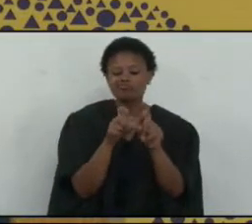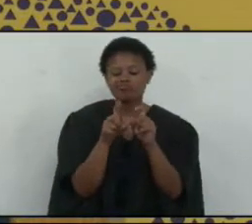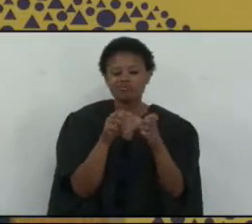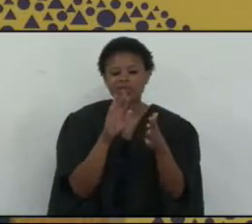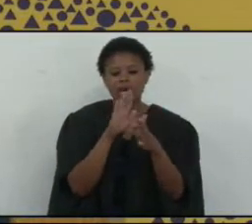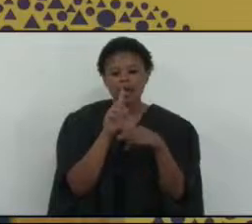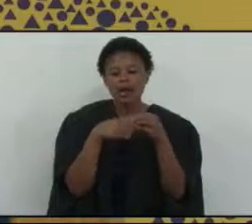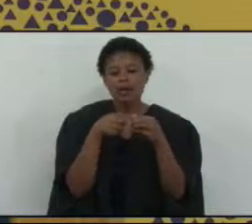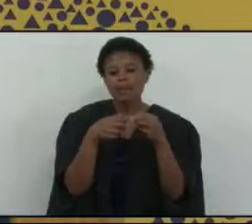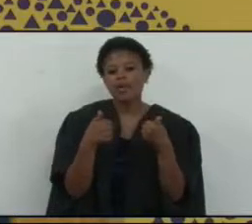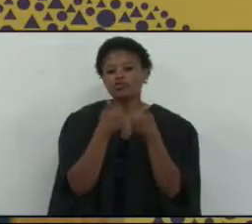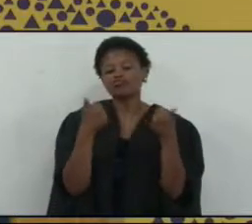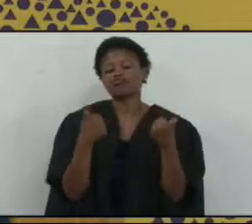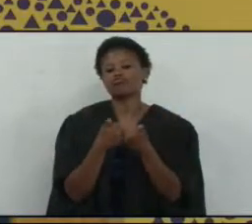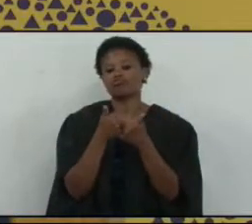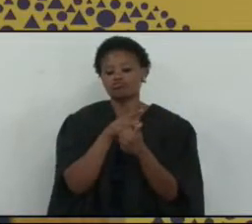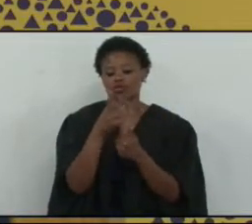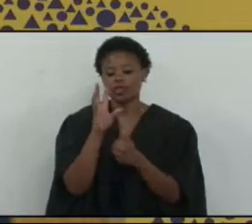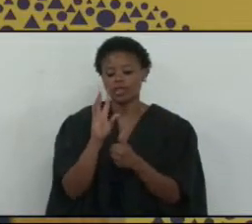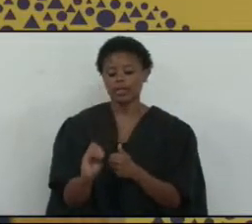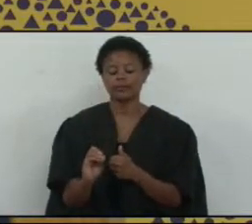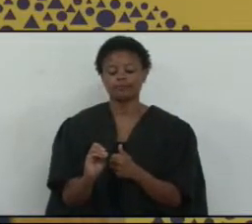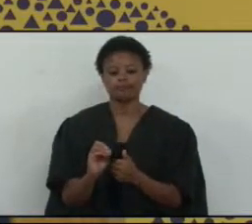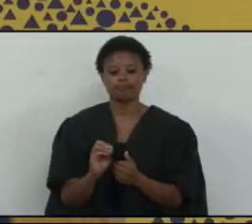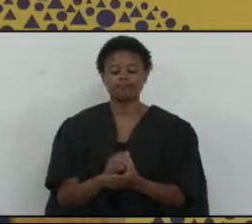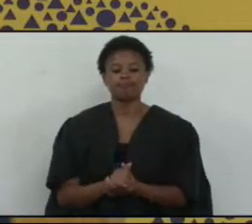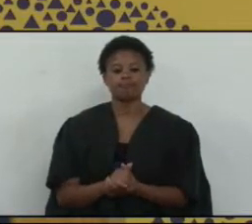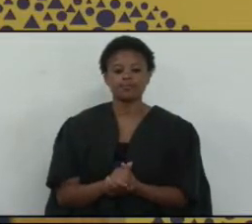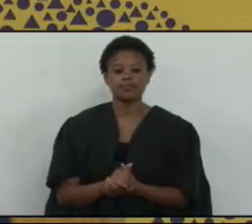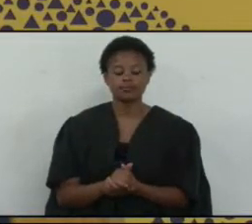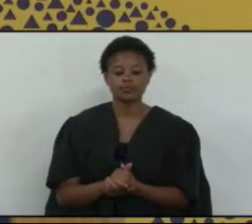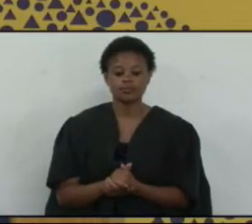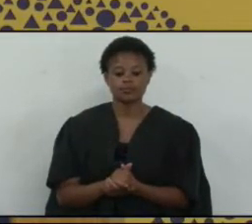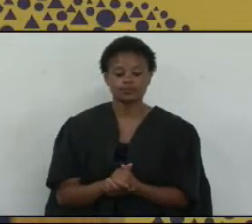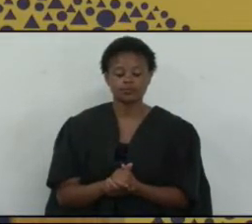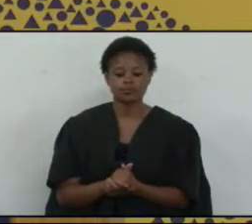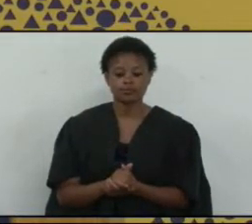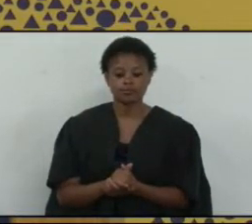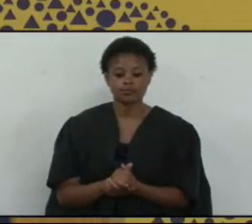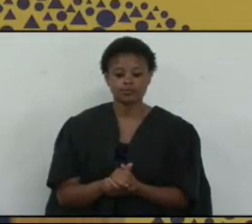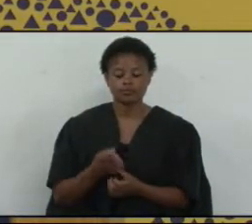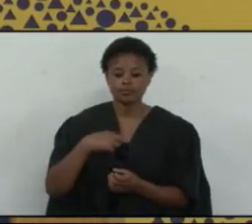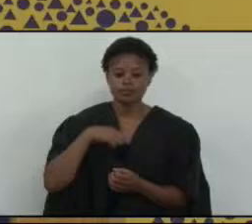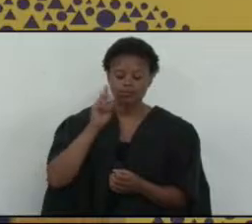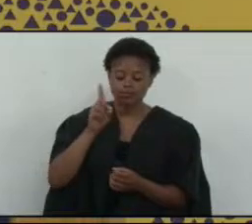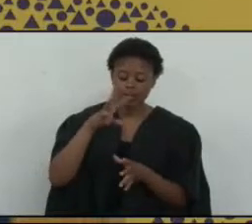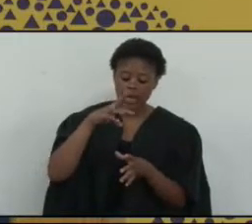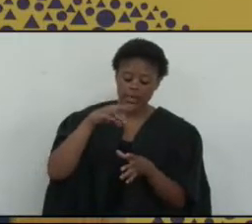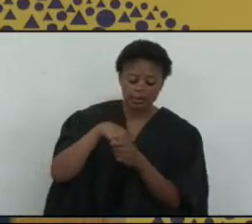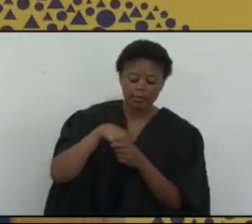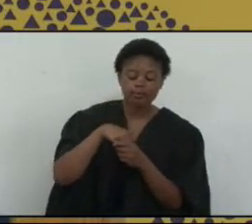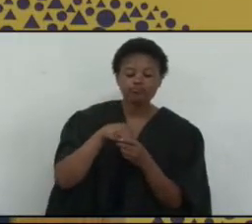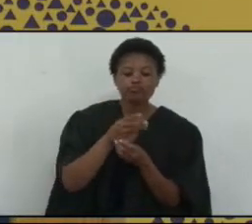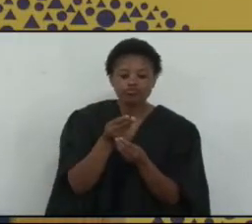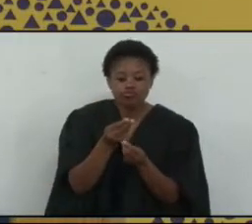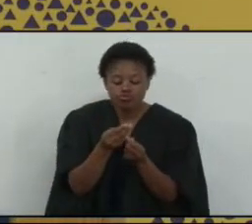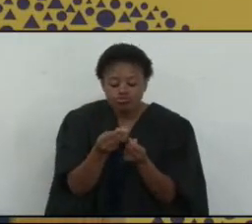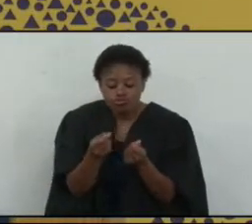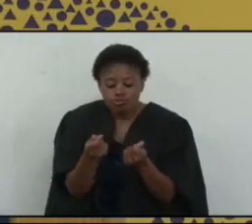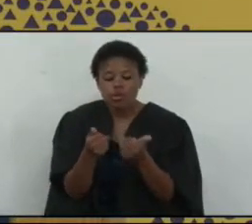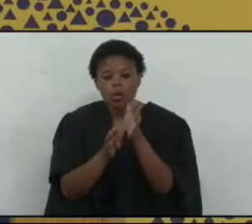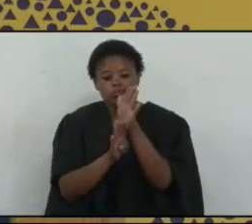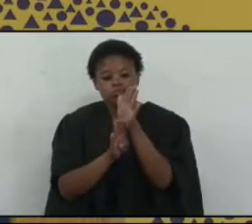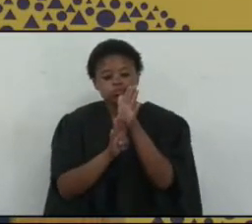complex challenges facing humanity. We charge you to be part of a solution to improve